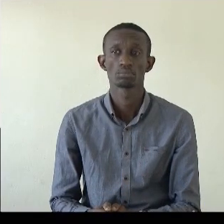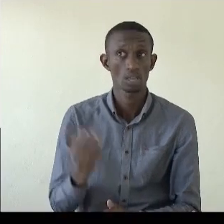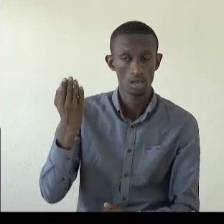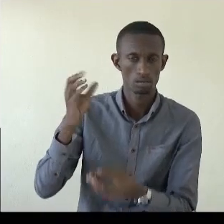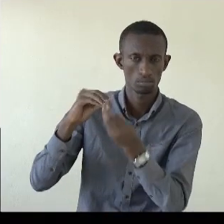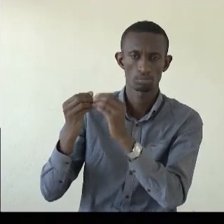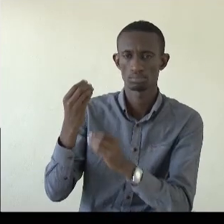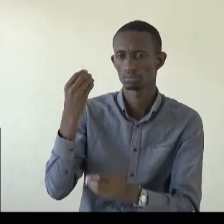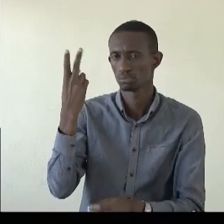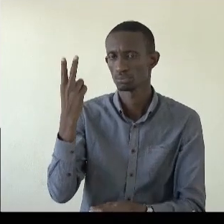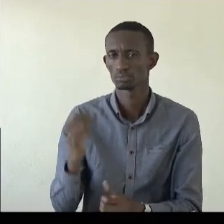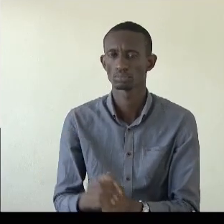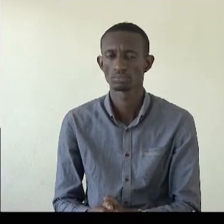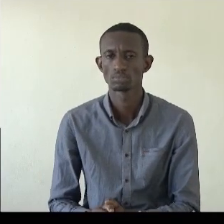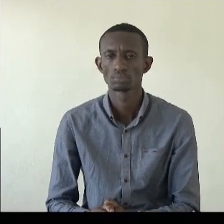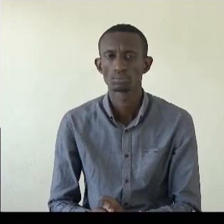2.